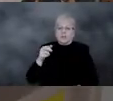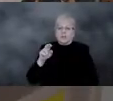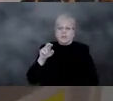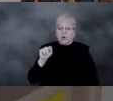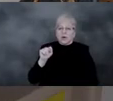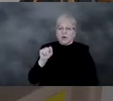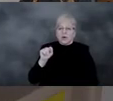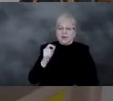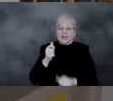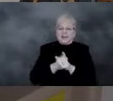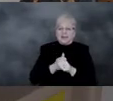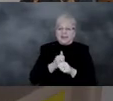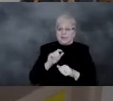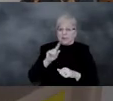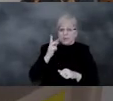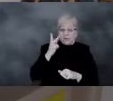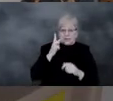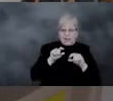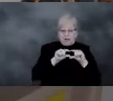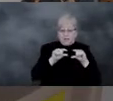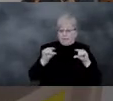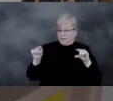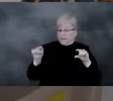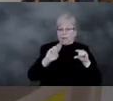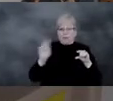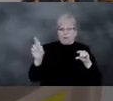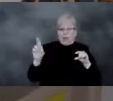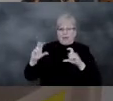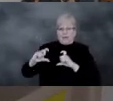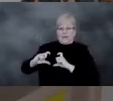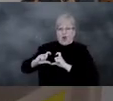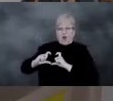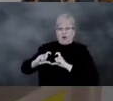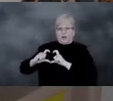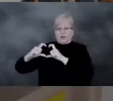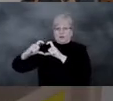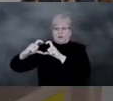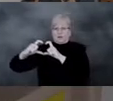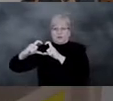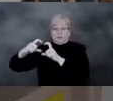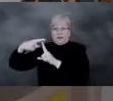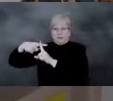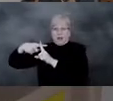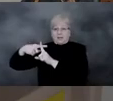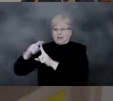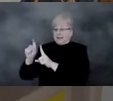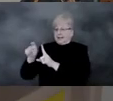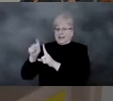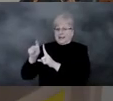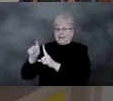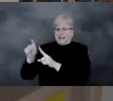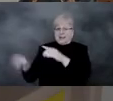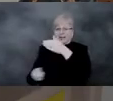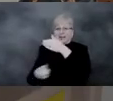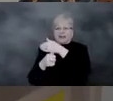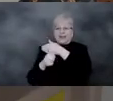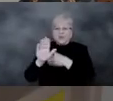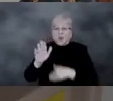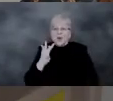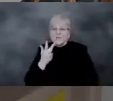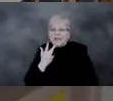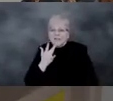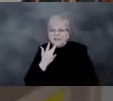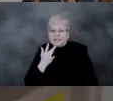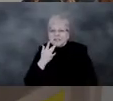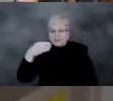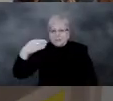So on the right hand side there's an image of a heart with a plus sign that will put it in your favorites. This will also apply